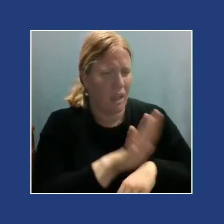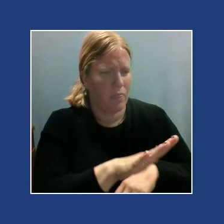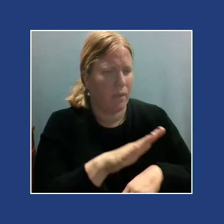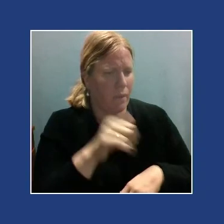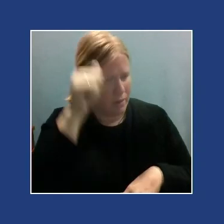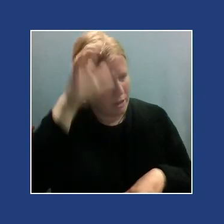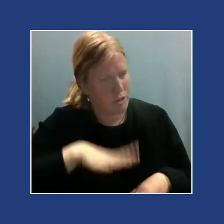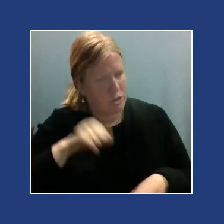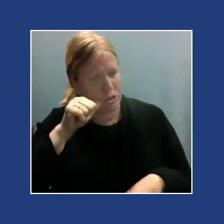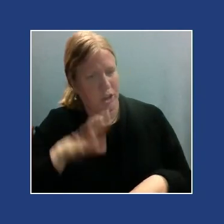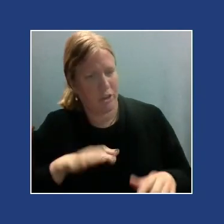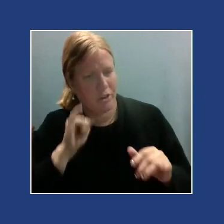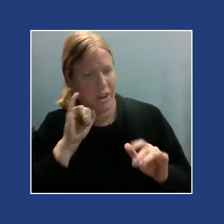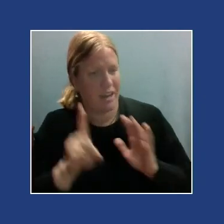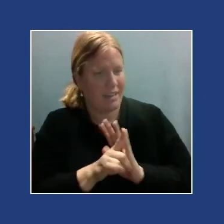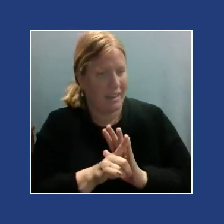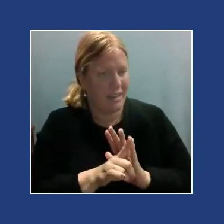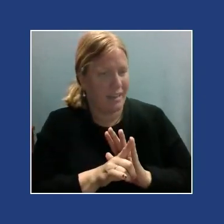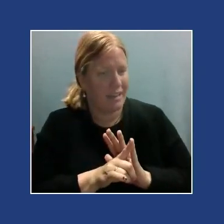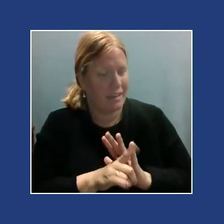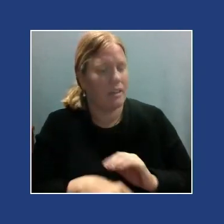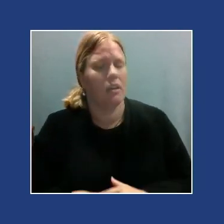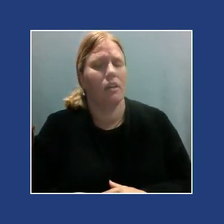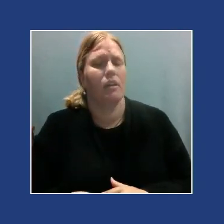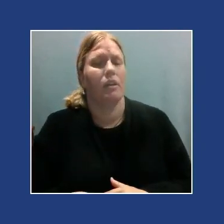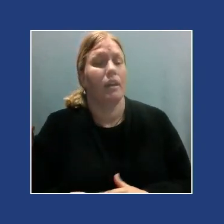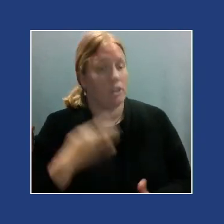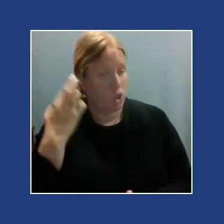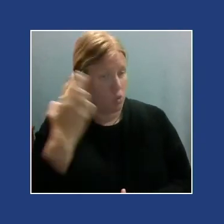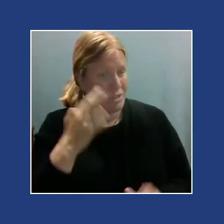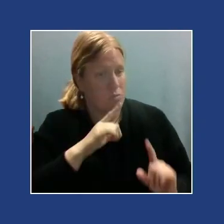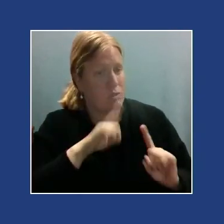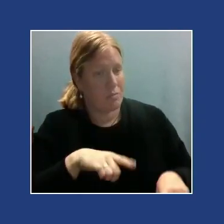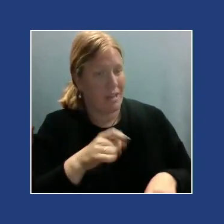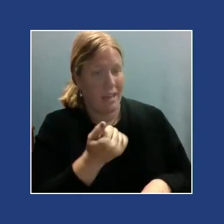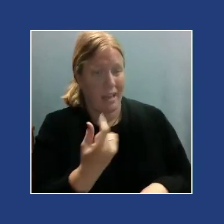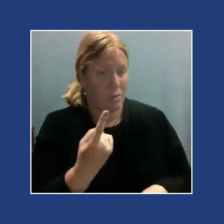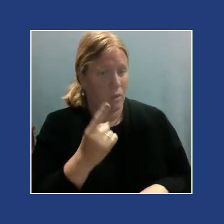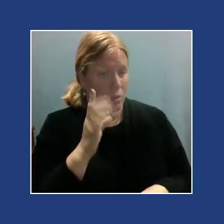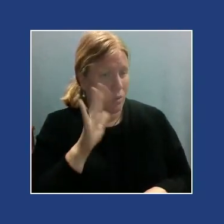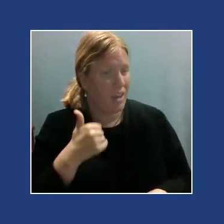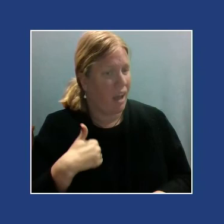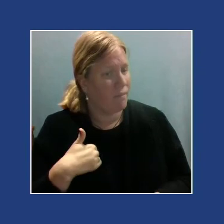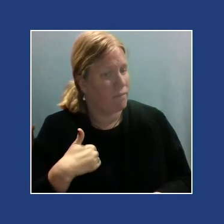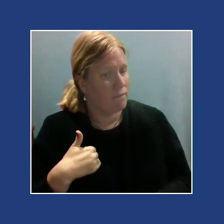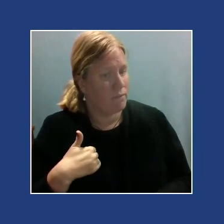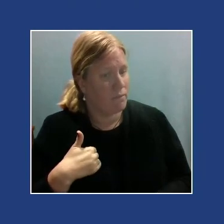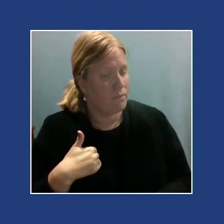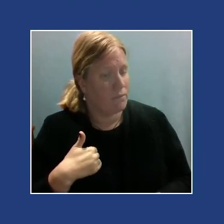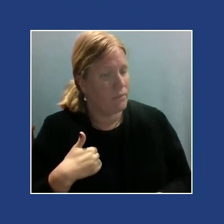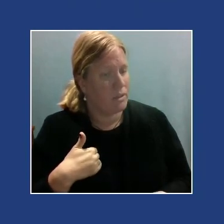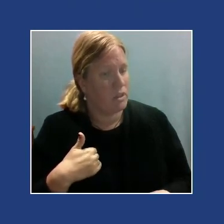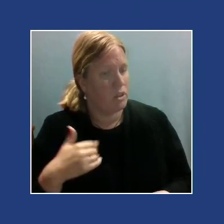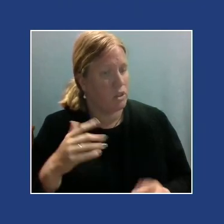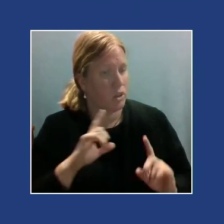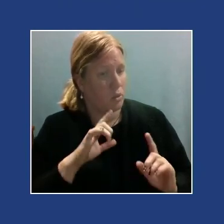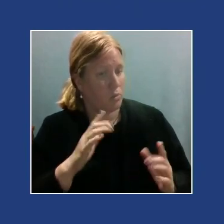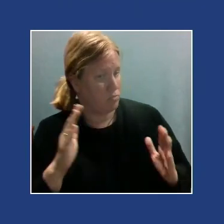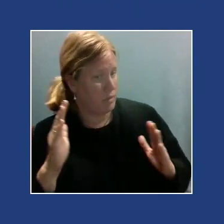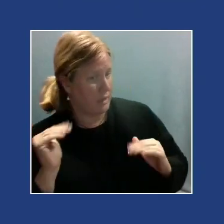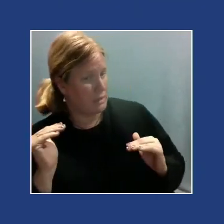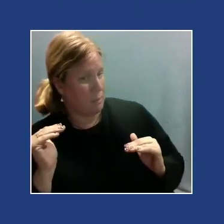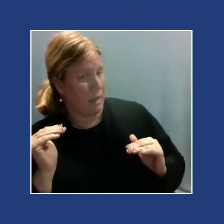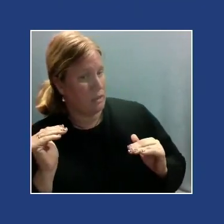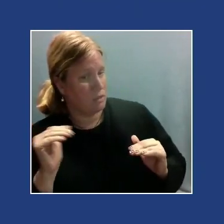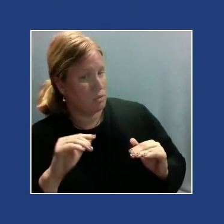expression. It is a reasonable response that I think any of us would have to expect rejection and be